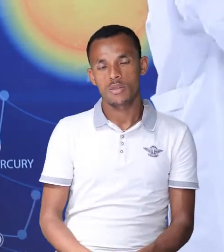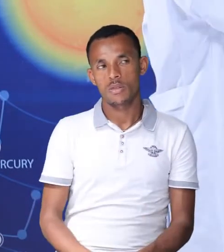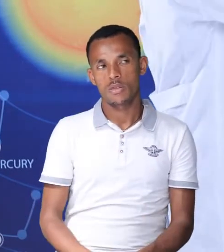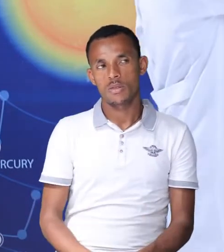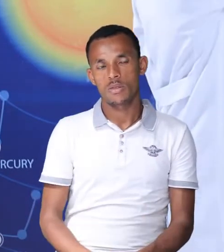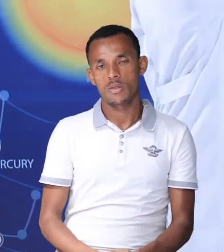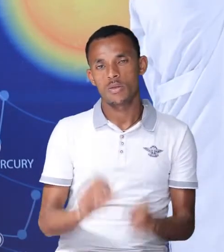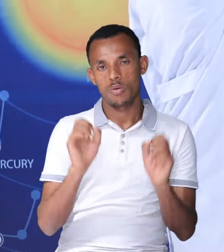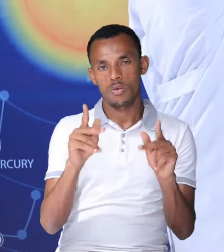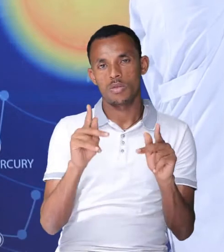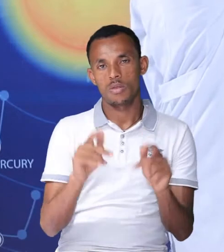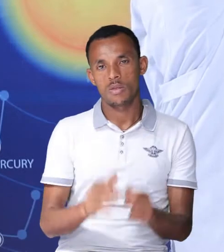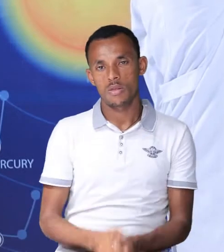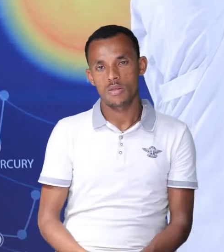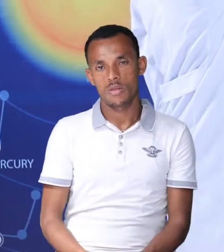Okay.